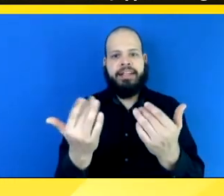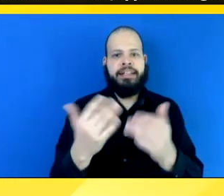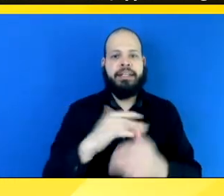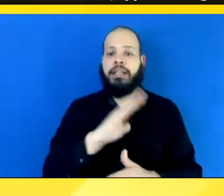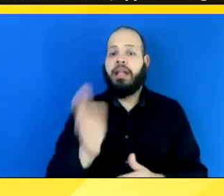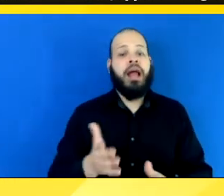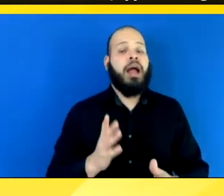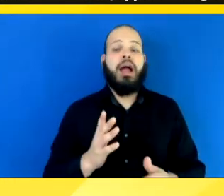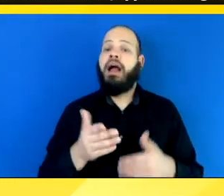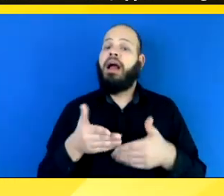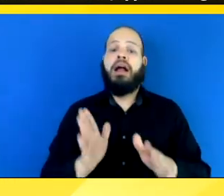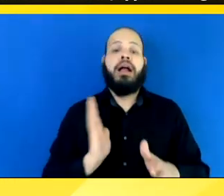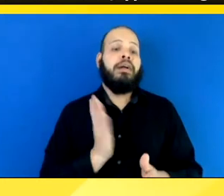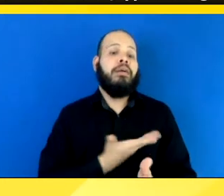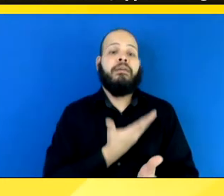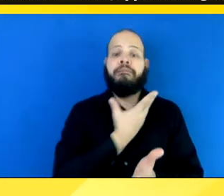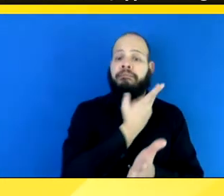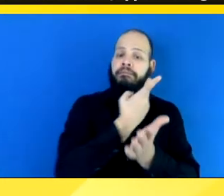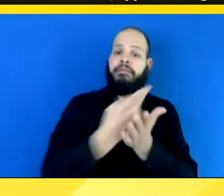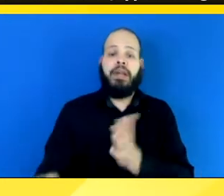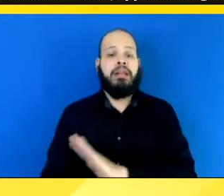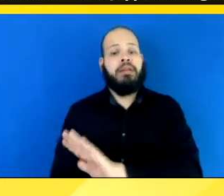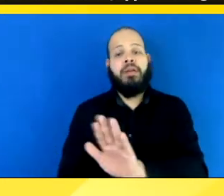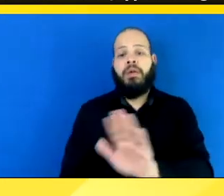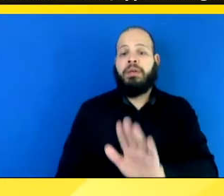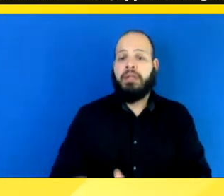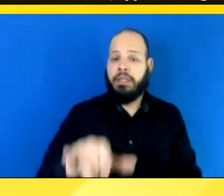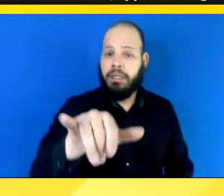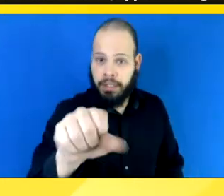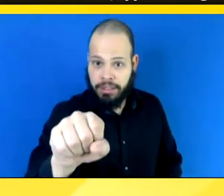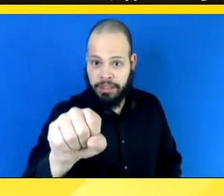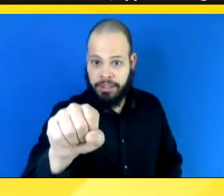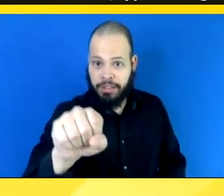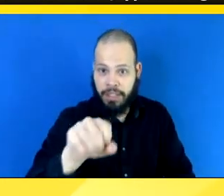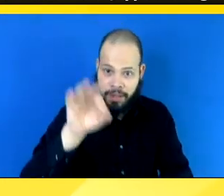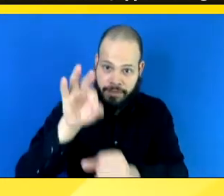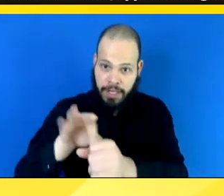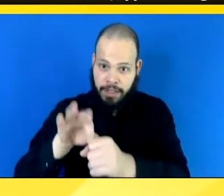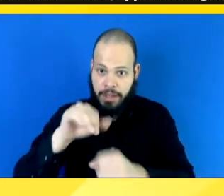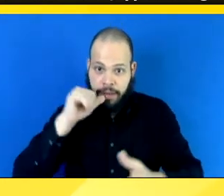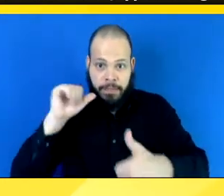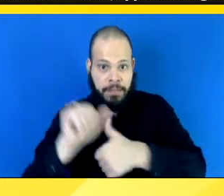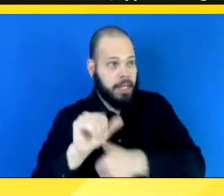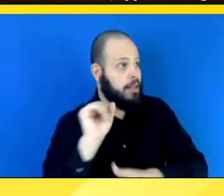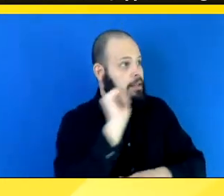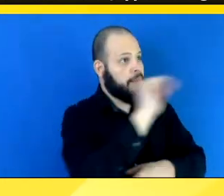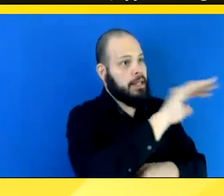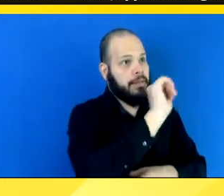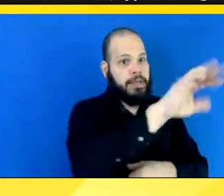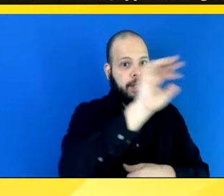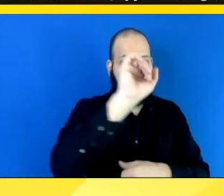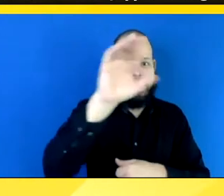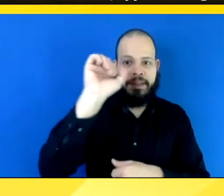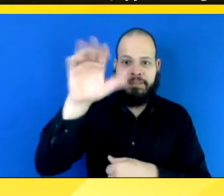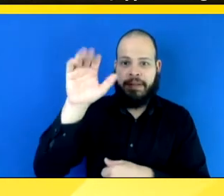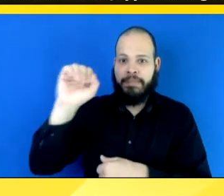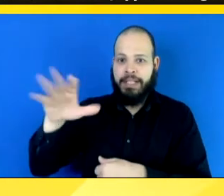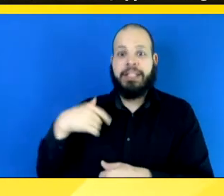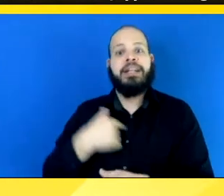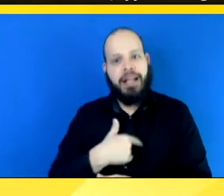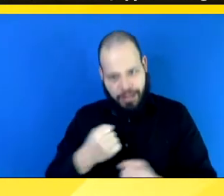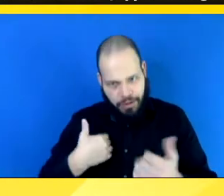yes votes in the mail, because everybody's got a right to live. Come on, y'all, like